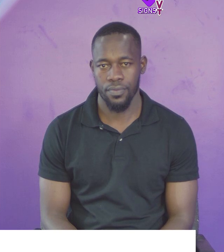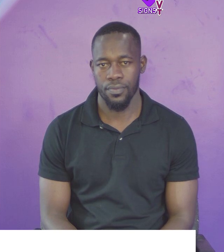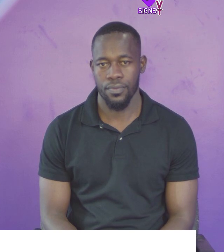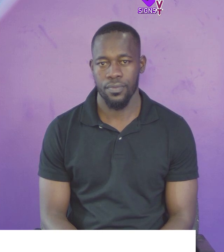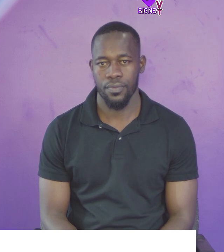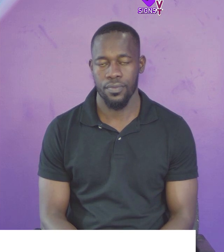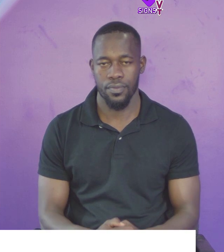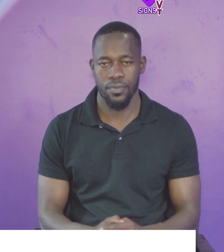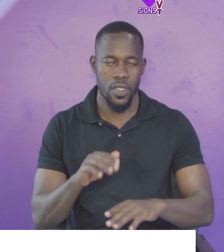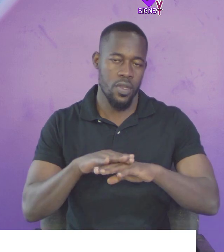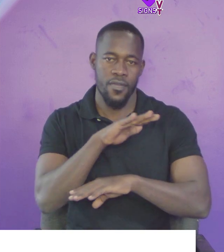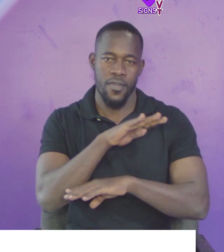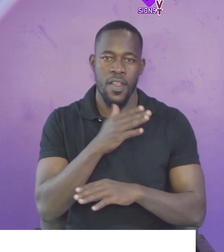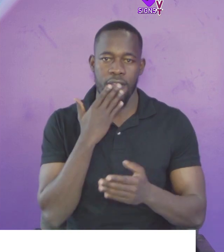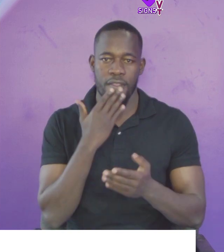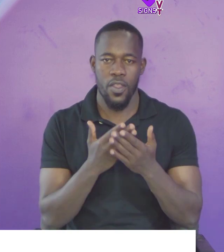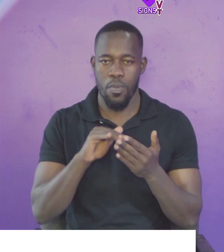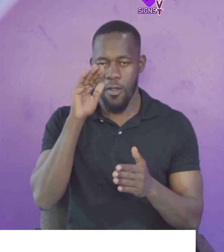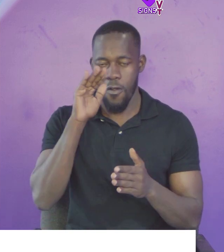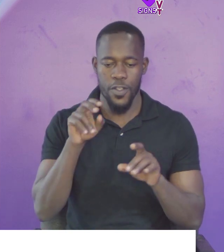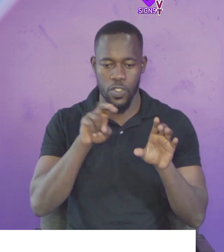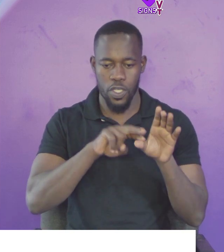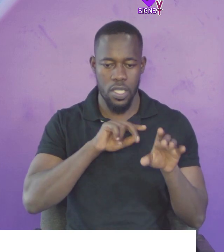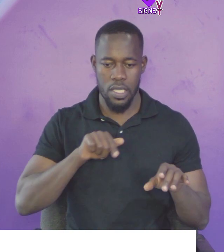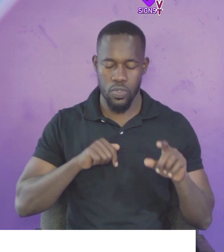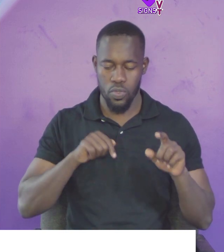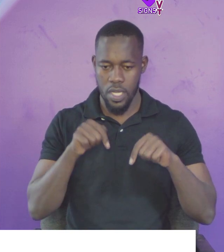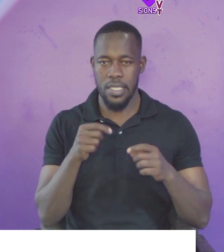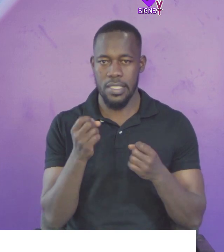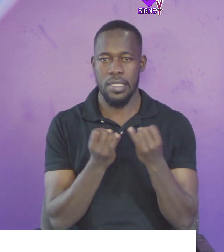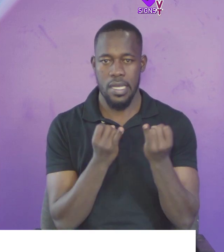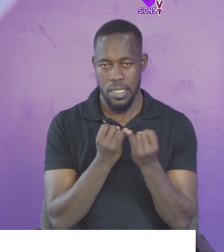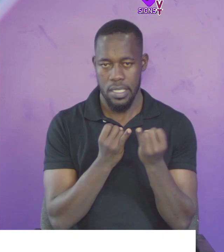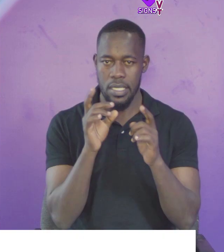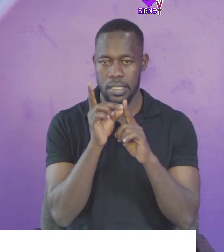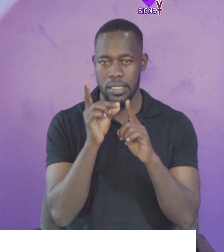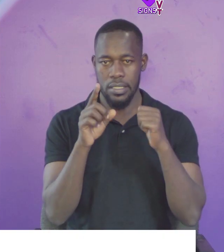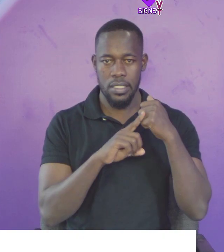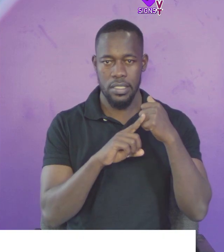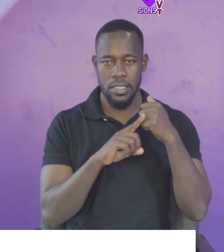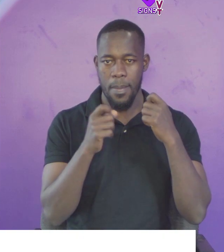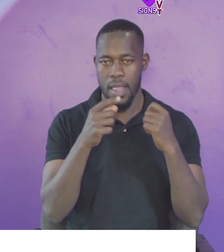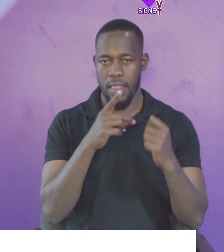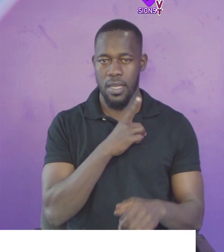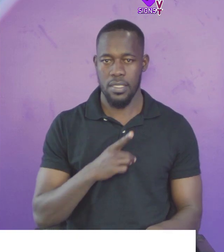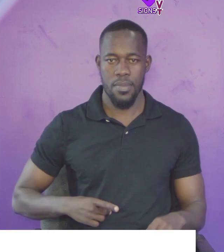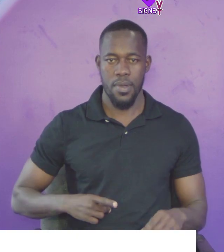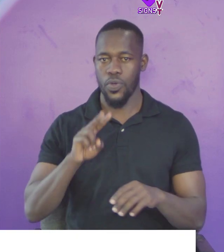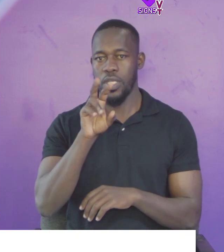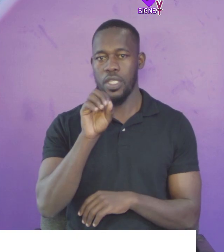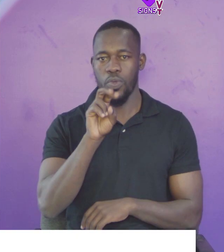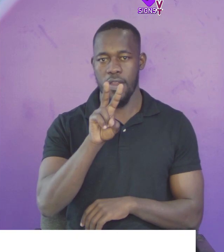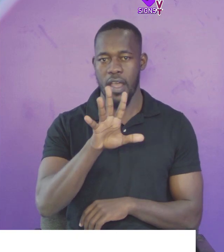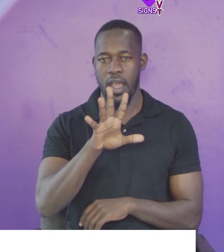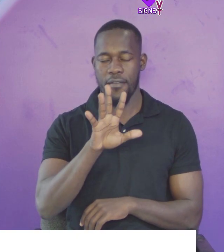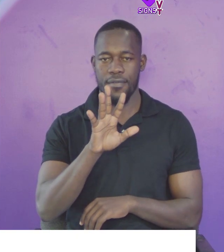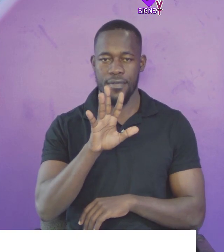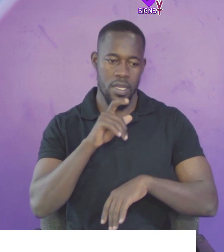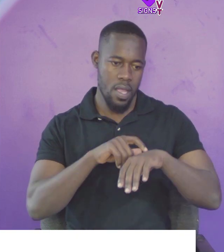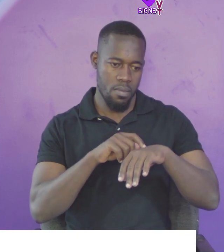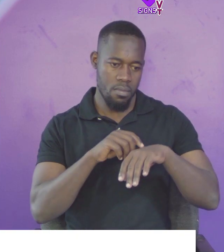Good evening and thank you so much for joining us today, being on Saturday, the 6th of December, 2025. Time now